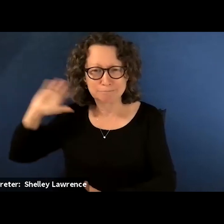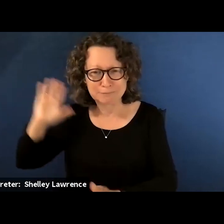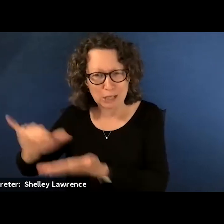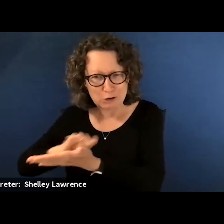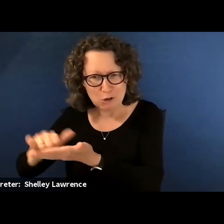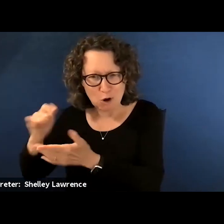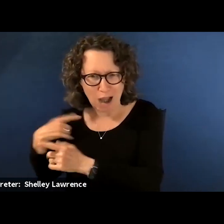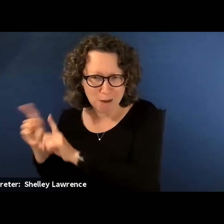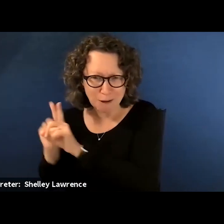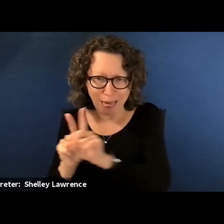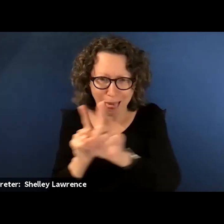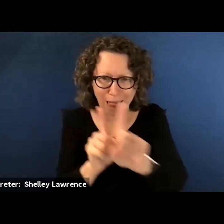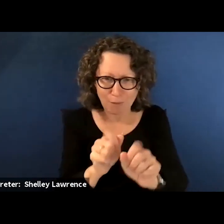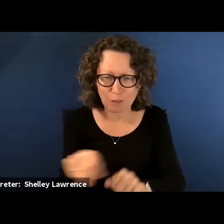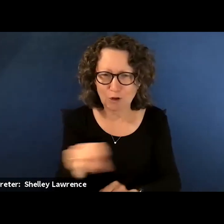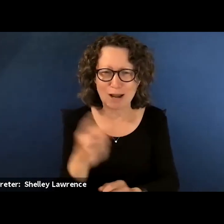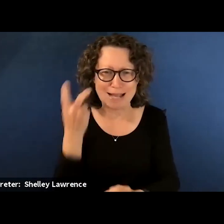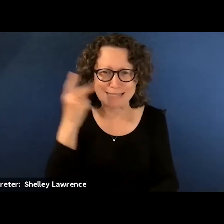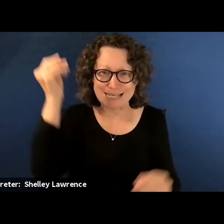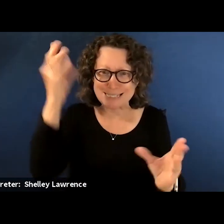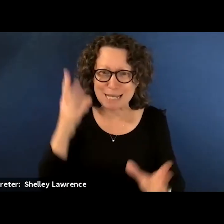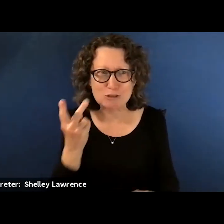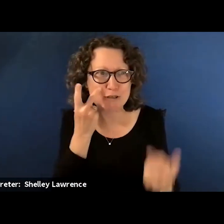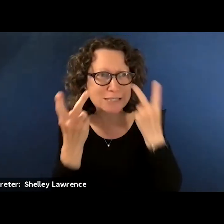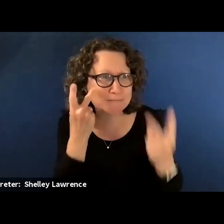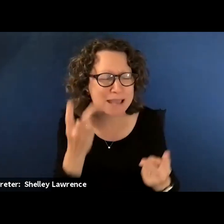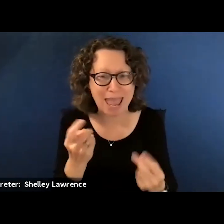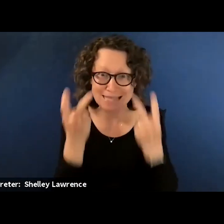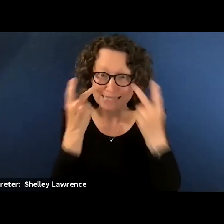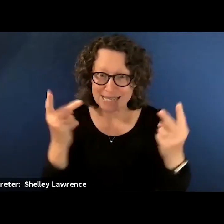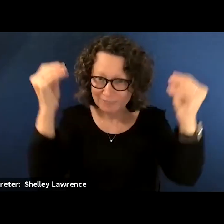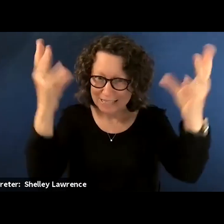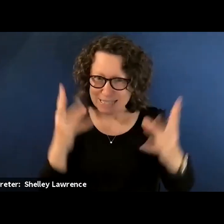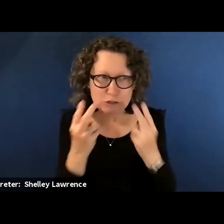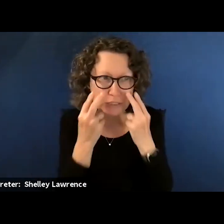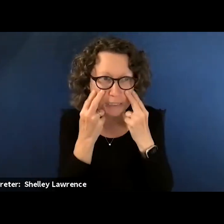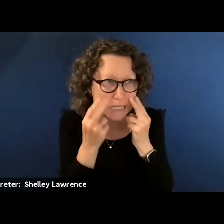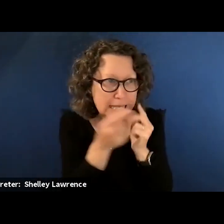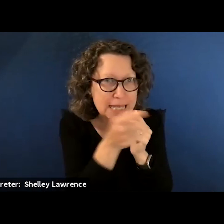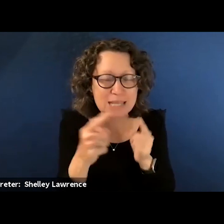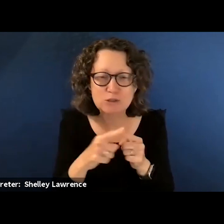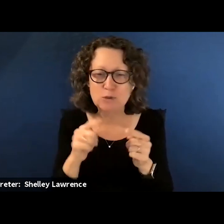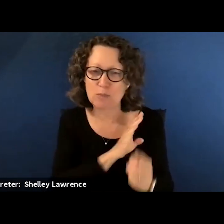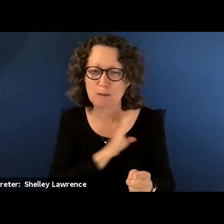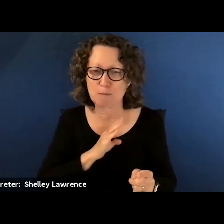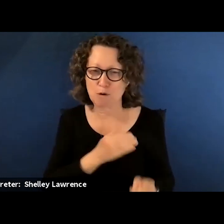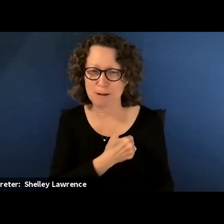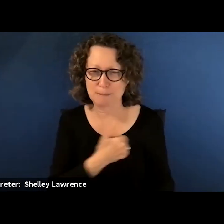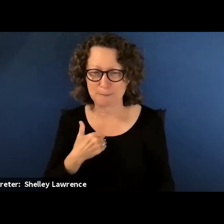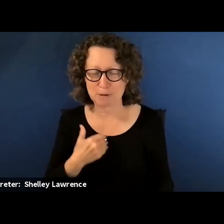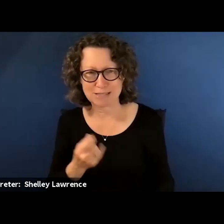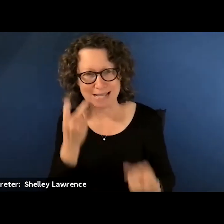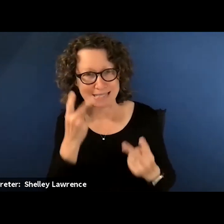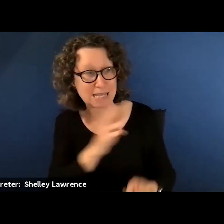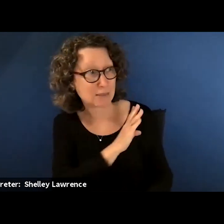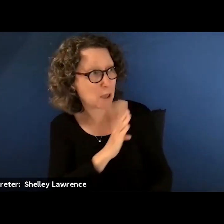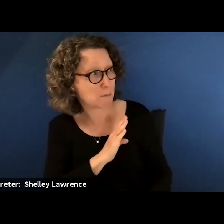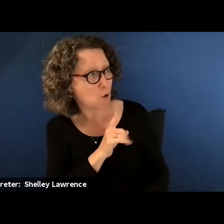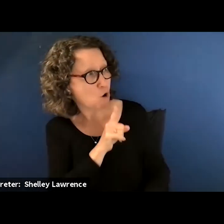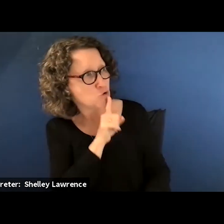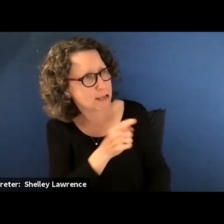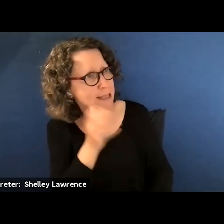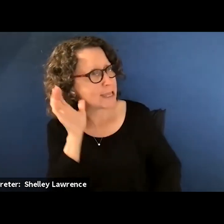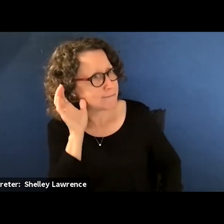and seeing teachers speak and seeing the teachers speak to the board members and seeing the board members